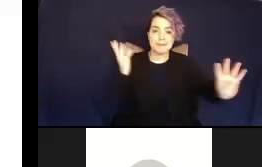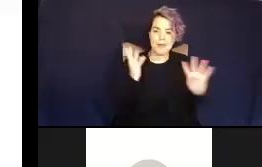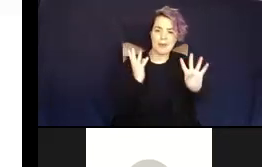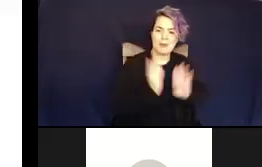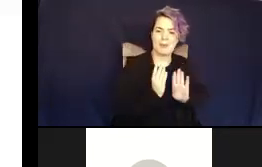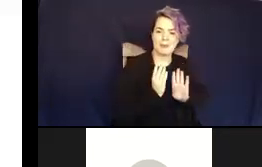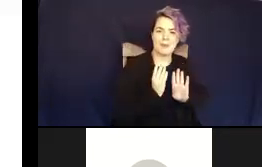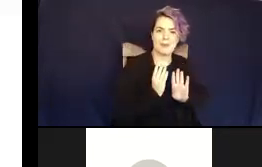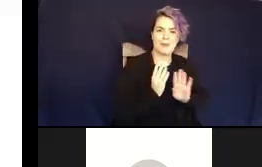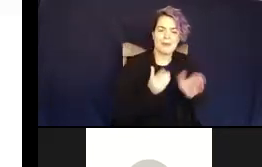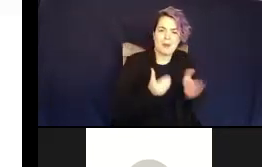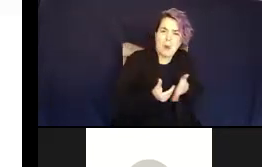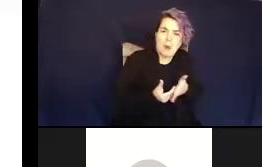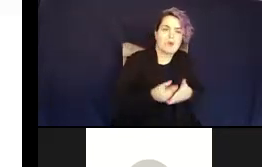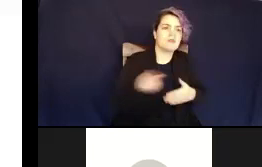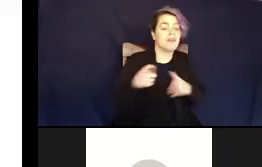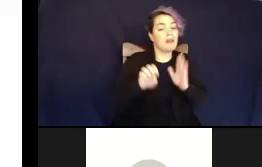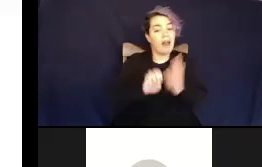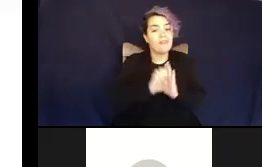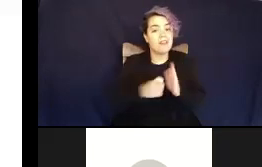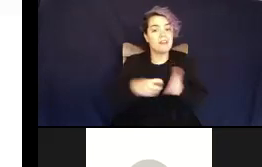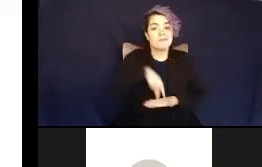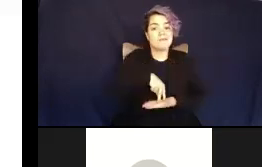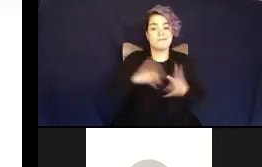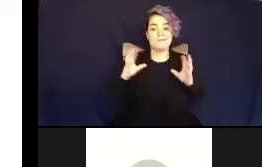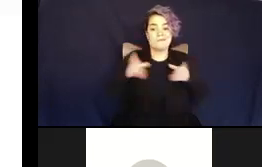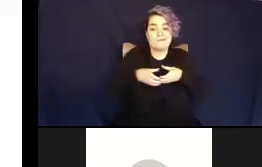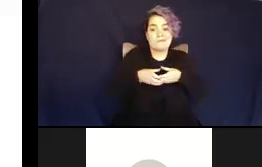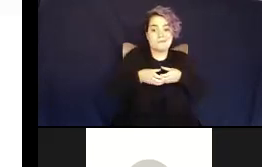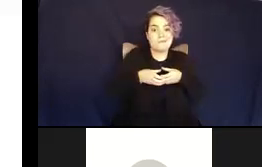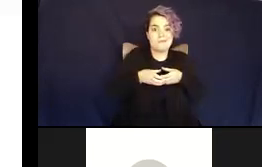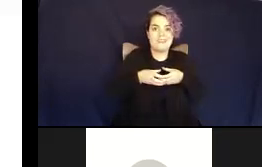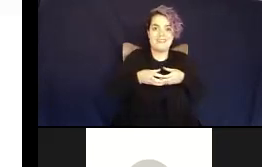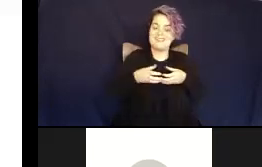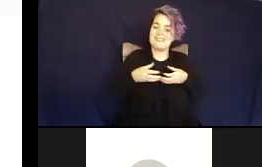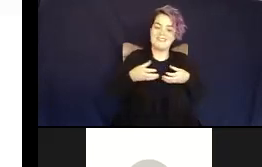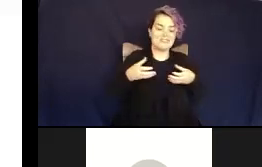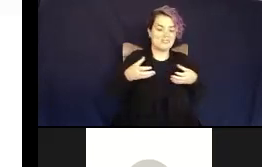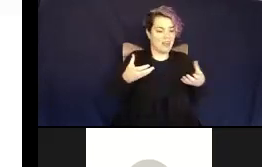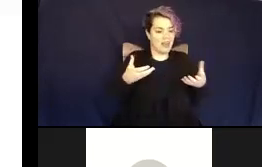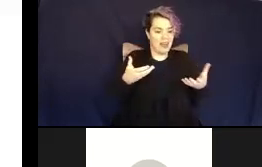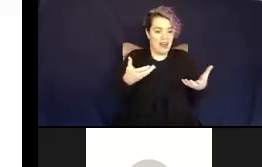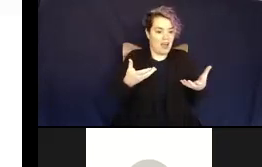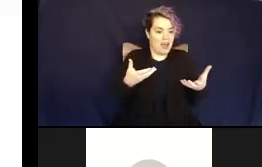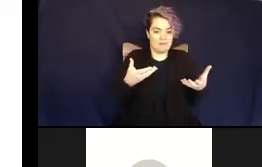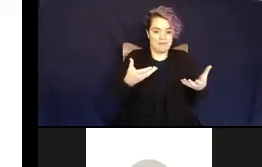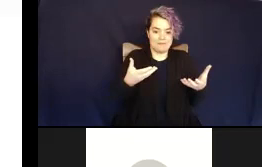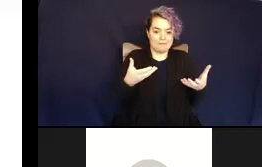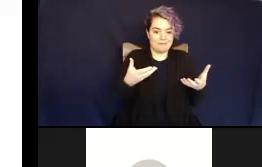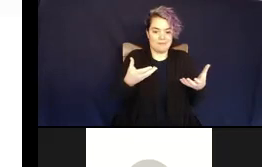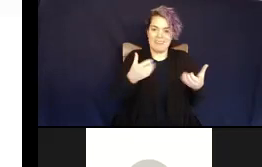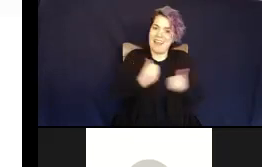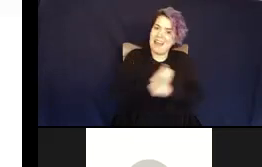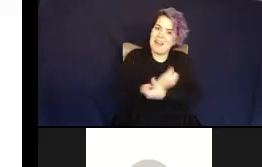pretty much doing everything together. You have people using communal phones, and